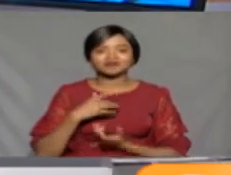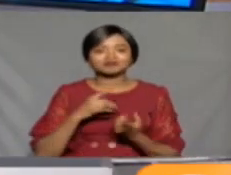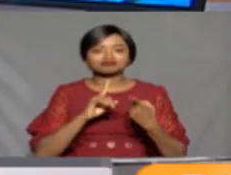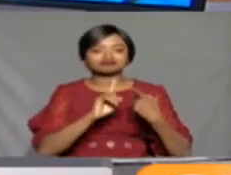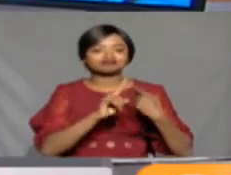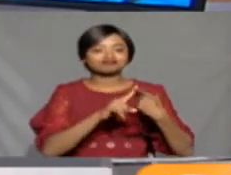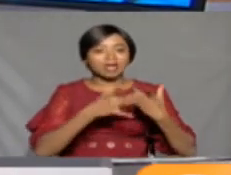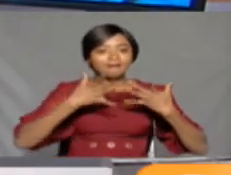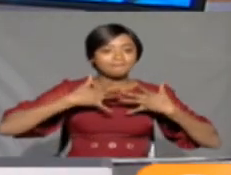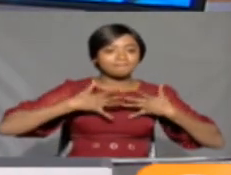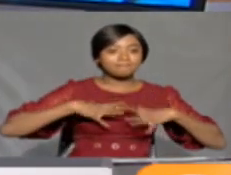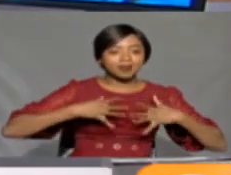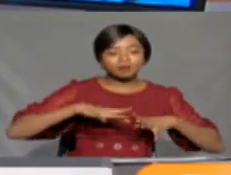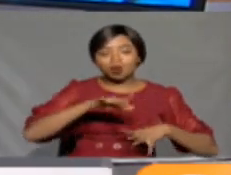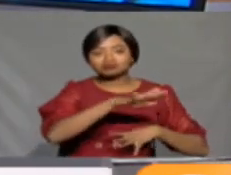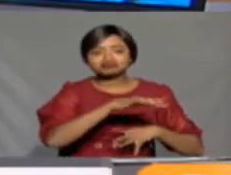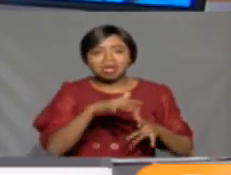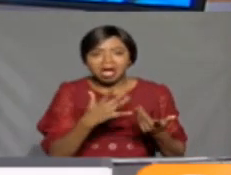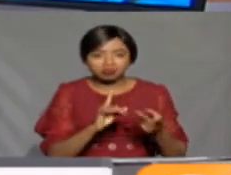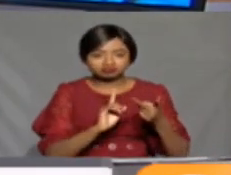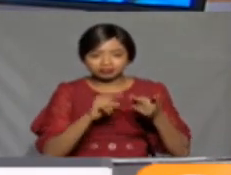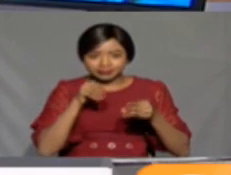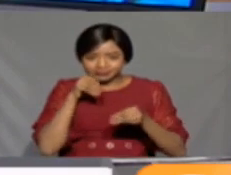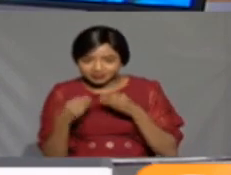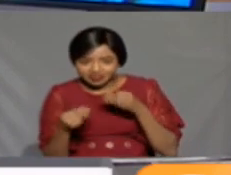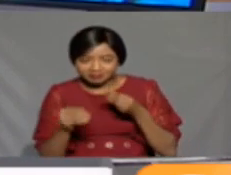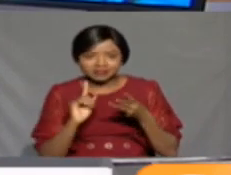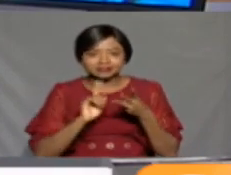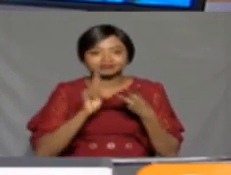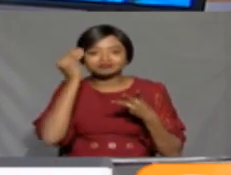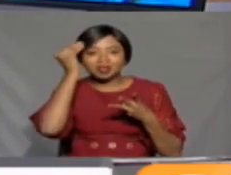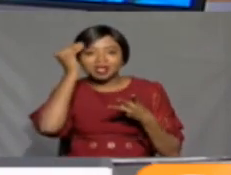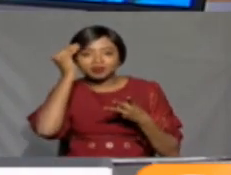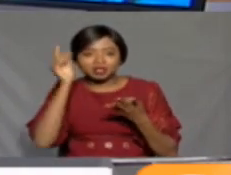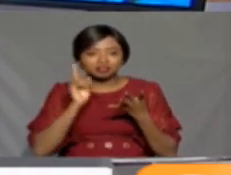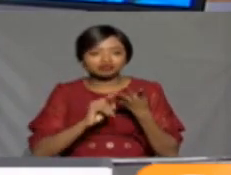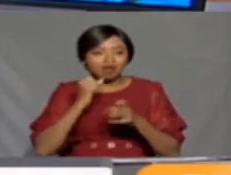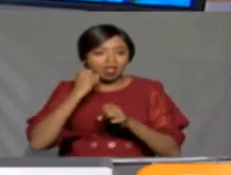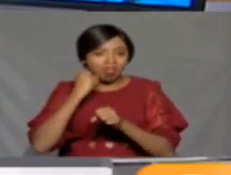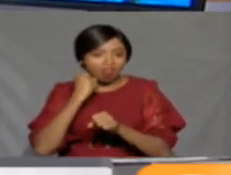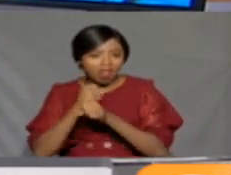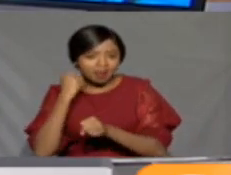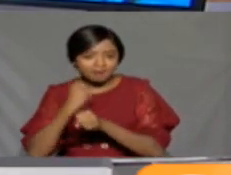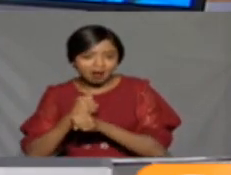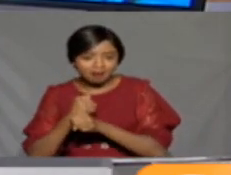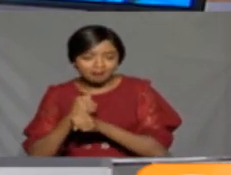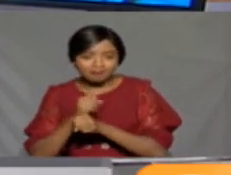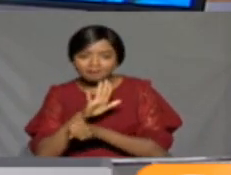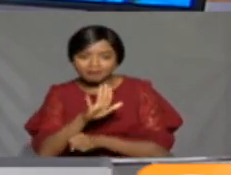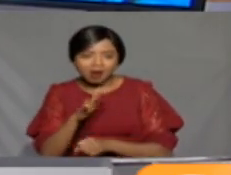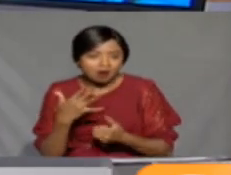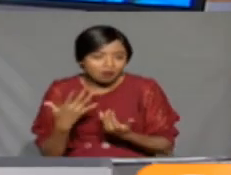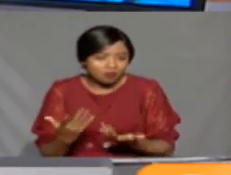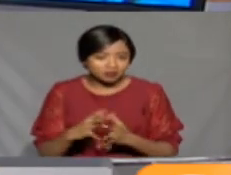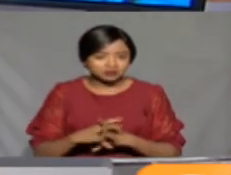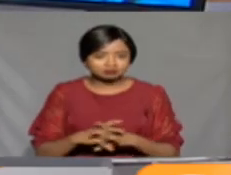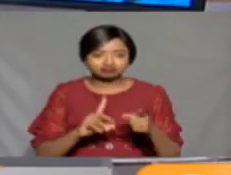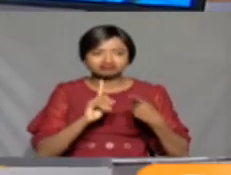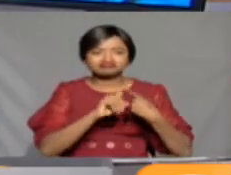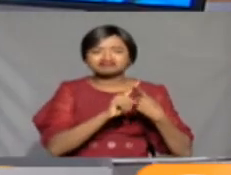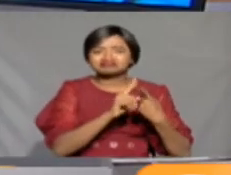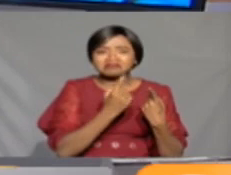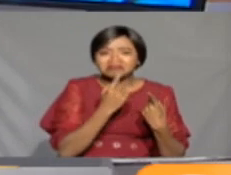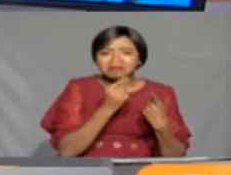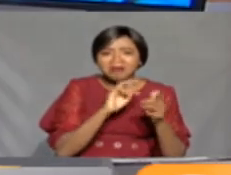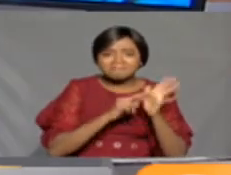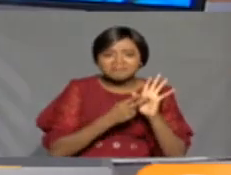on population characteristics, disability, education, and labor force. In terms of population characteristics, here we're talking age,